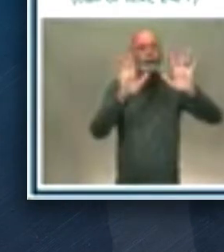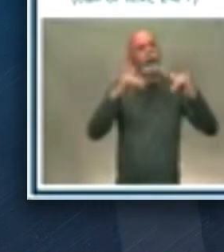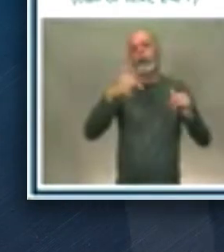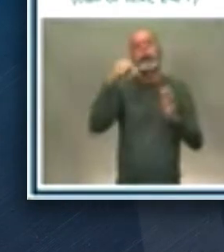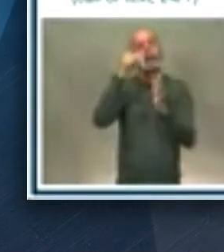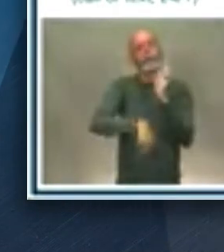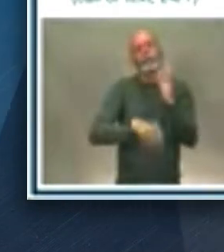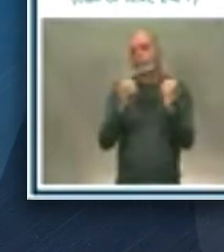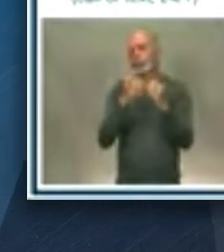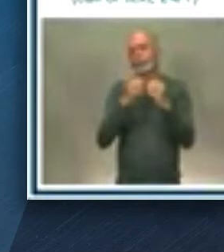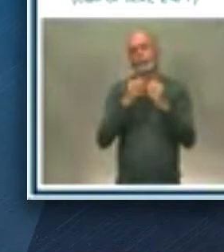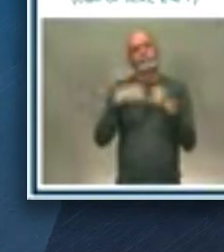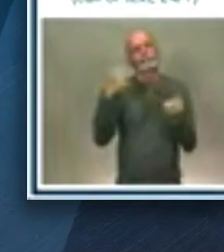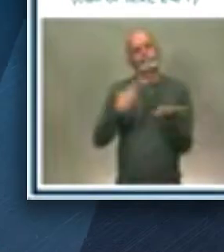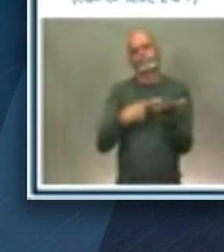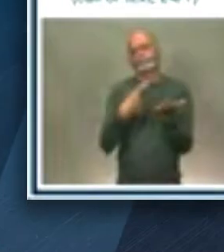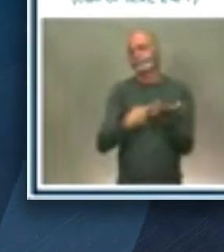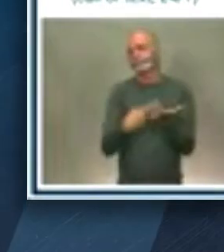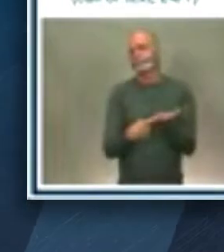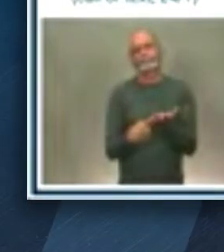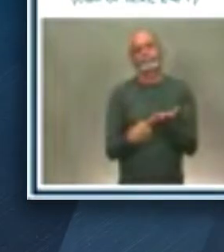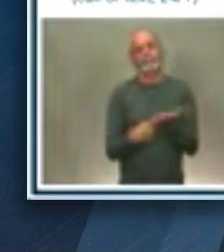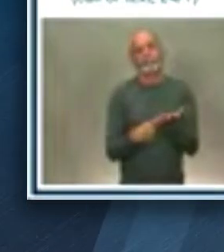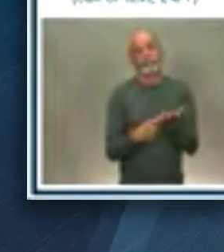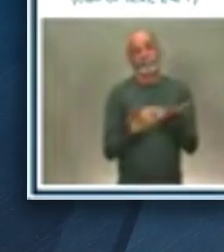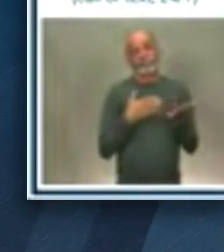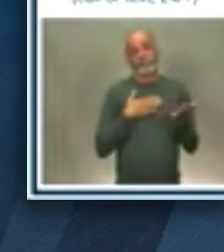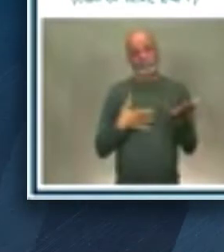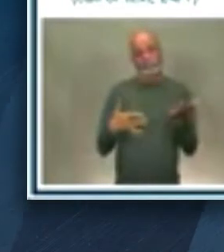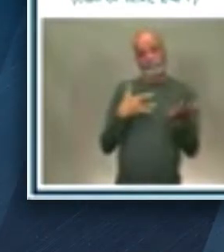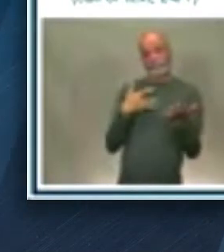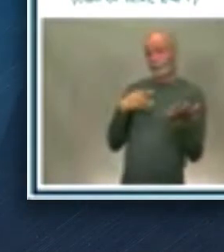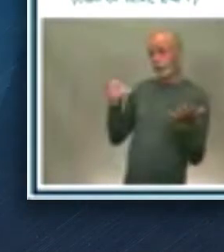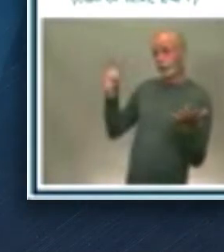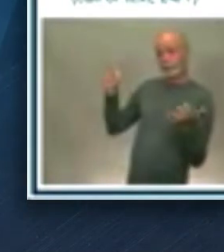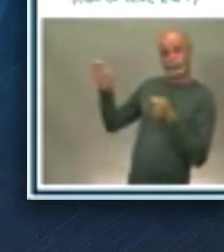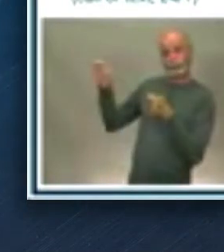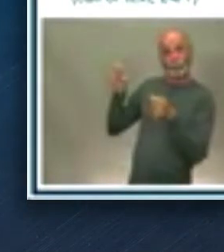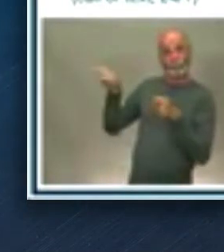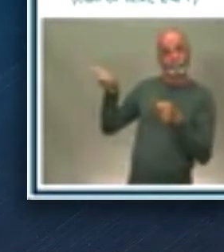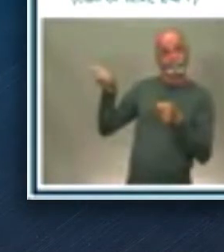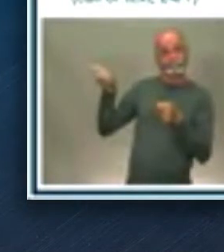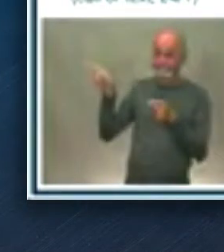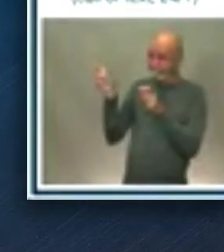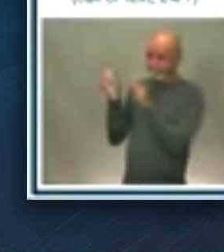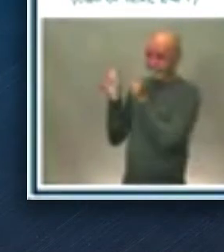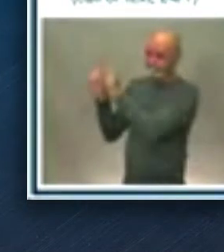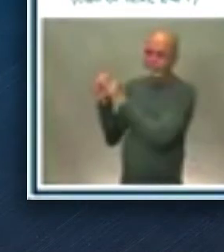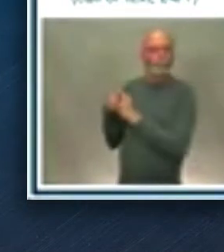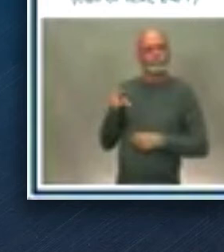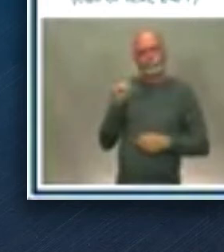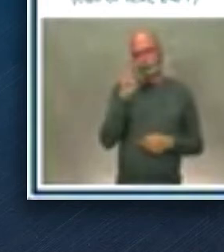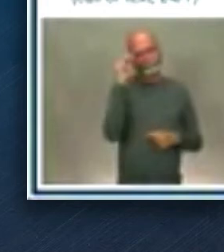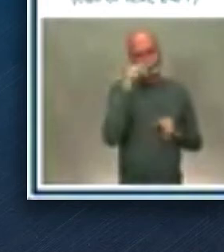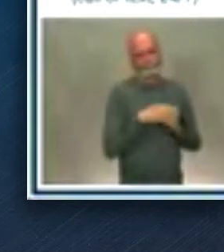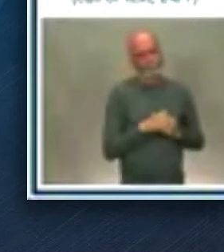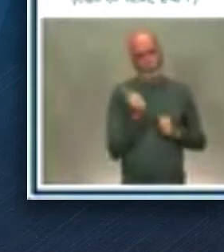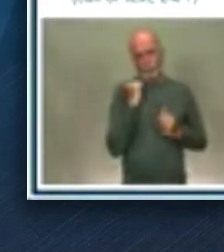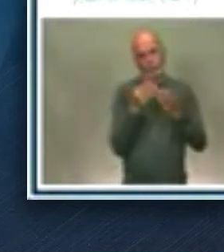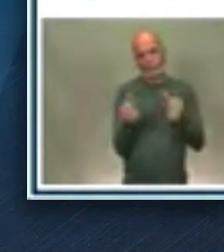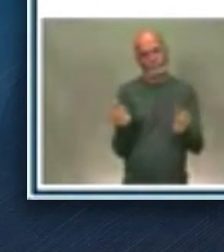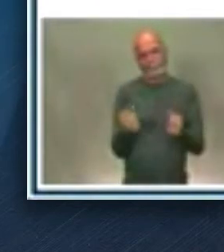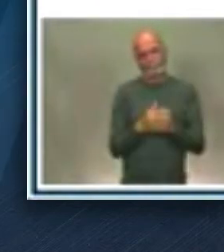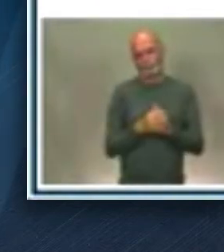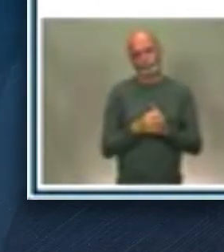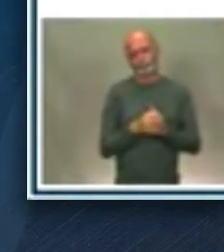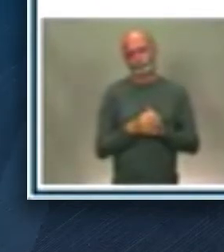But I don't believe that rent control is a way to a long-term solution to this the problem that we have here. And I